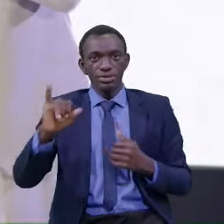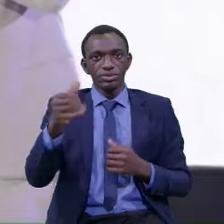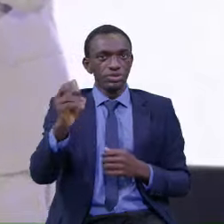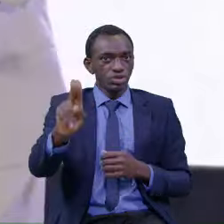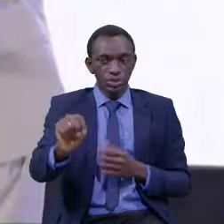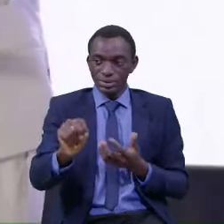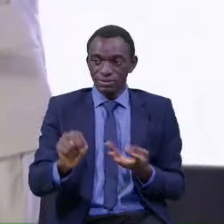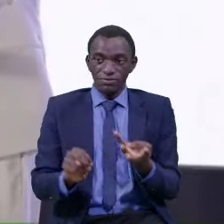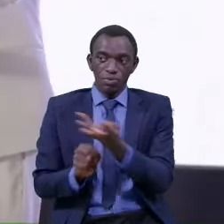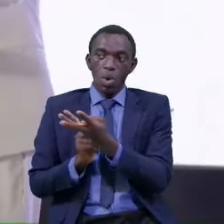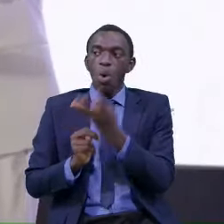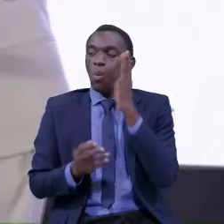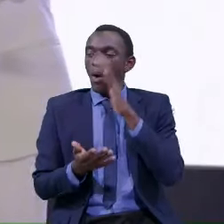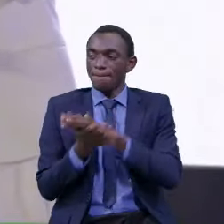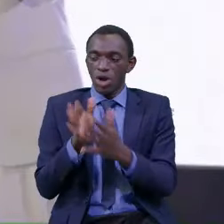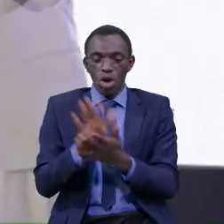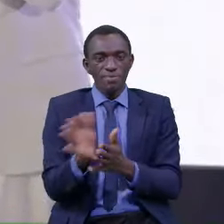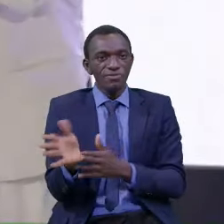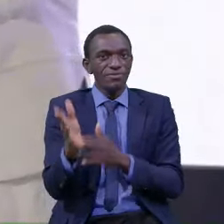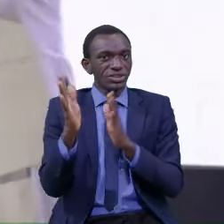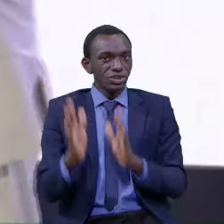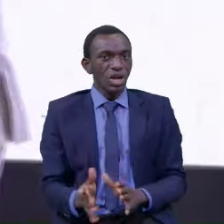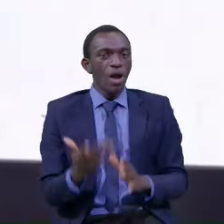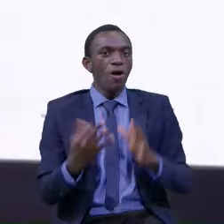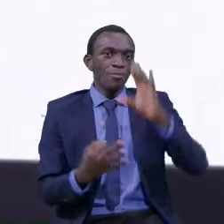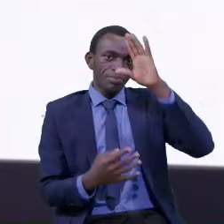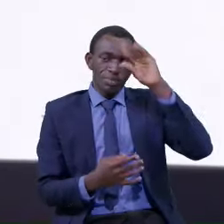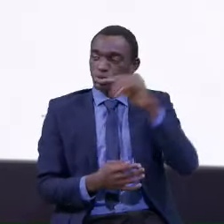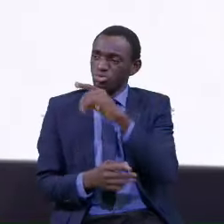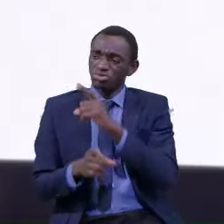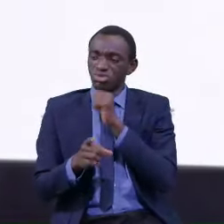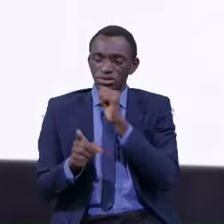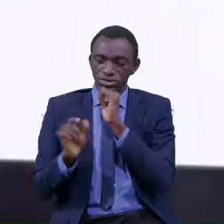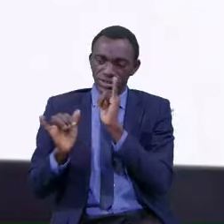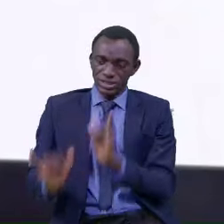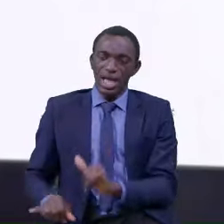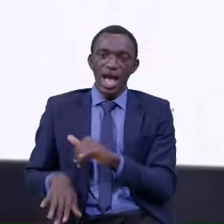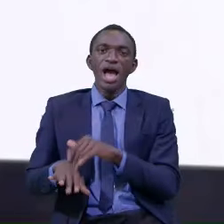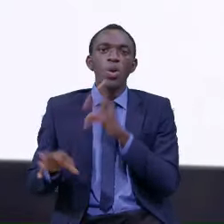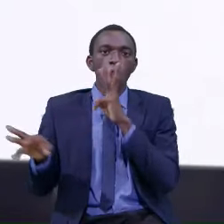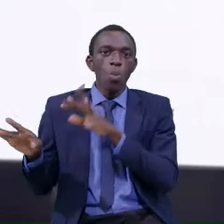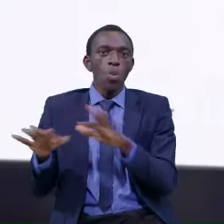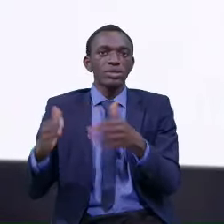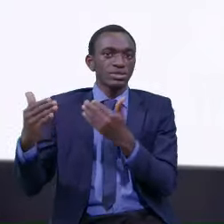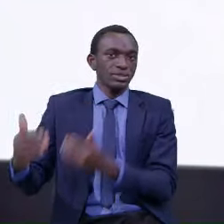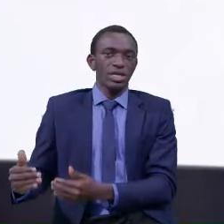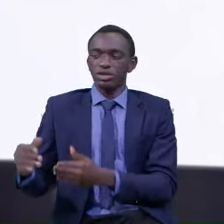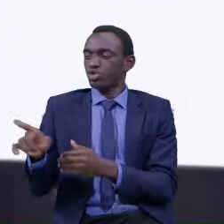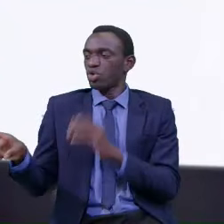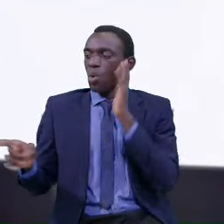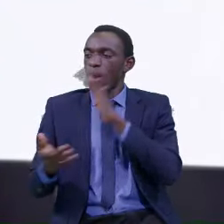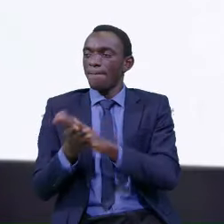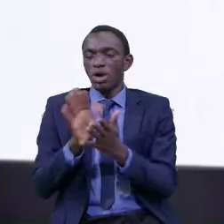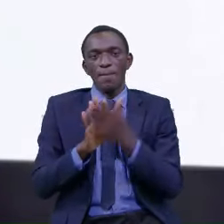just going to be here at the riverside. You'll be fishers of men. And when the day of Pentecost